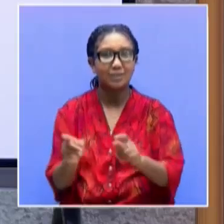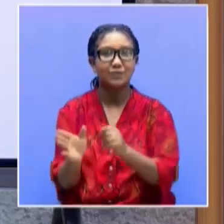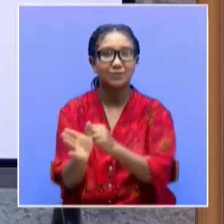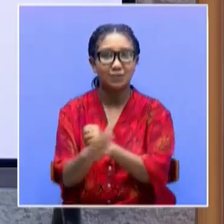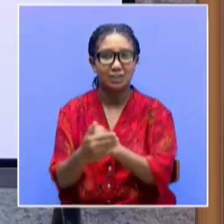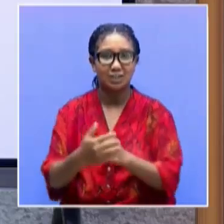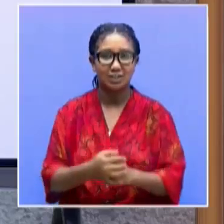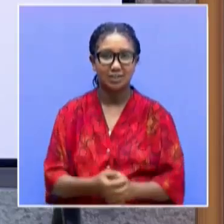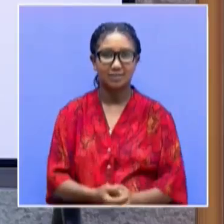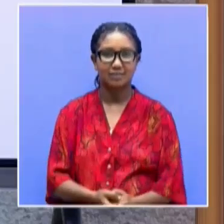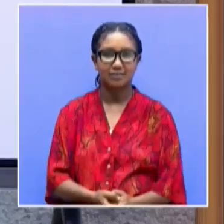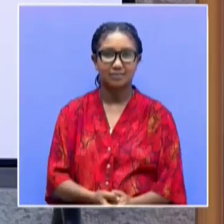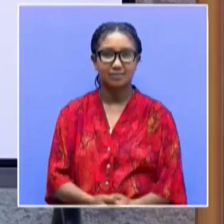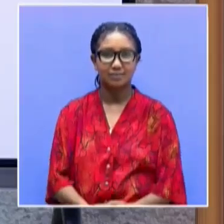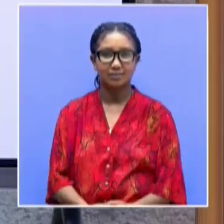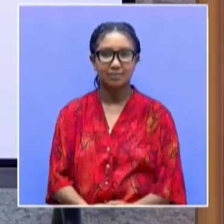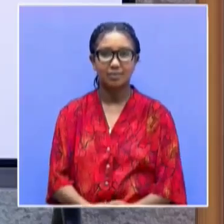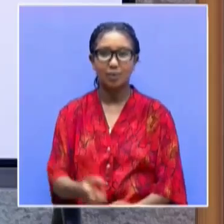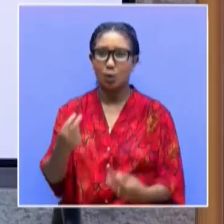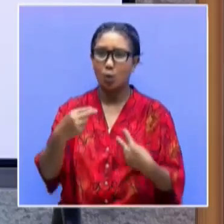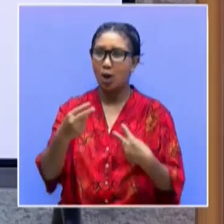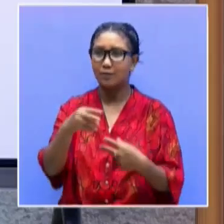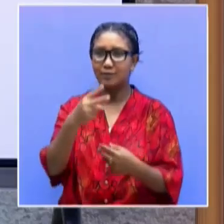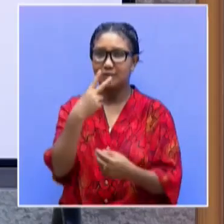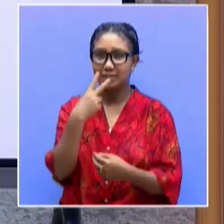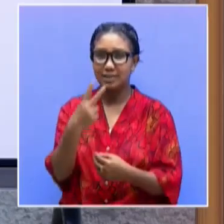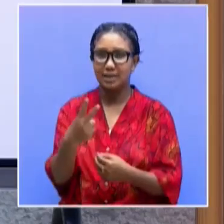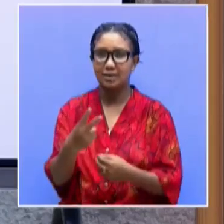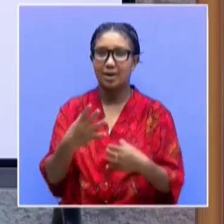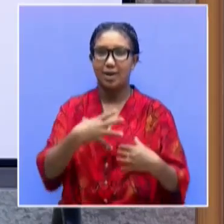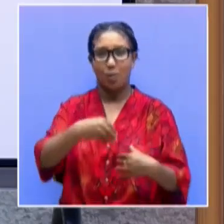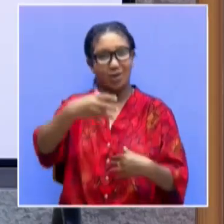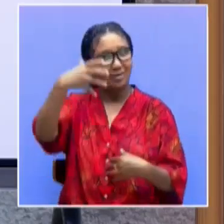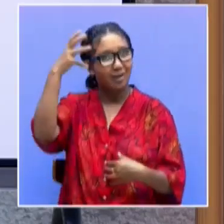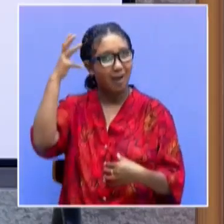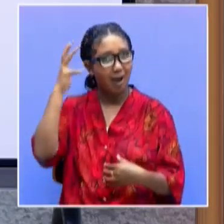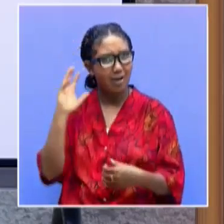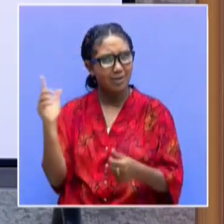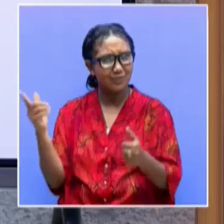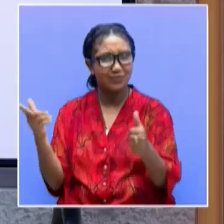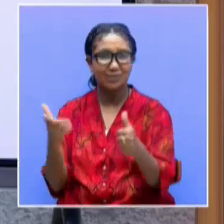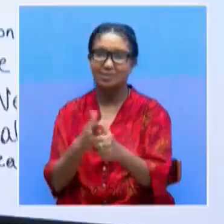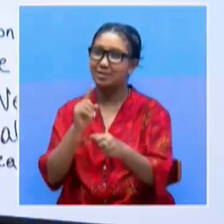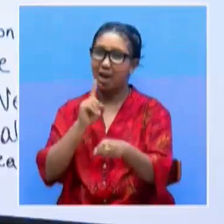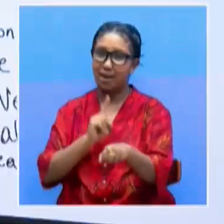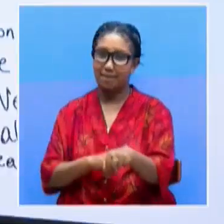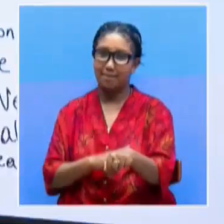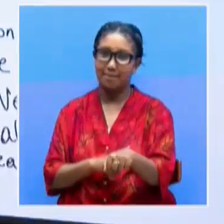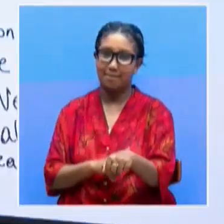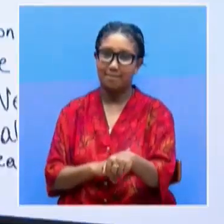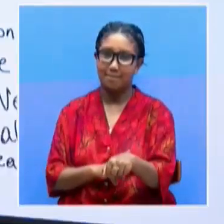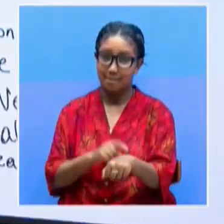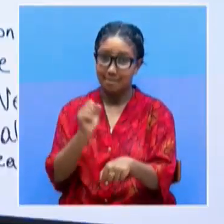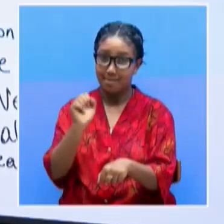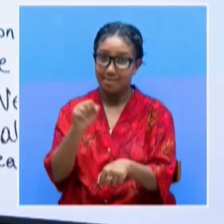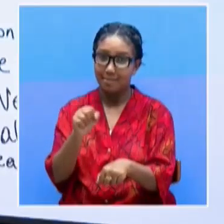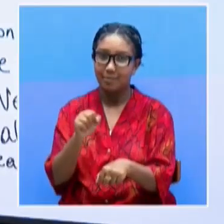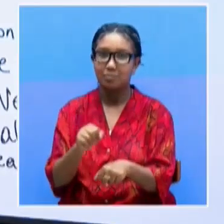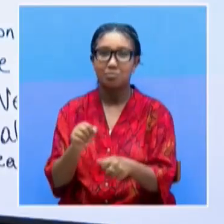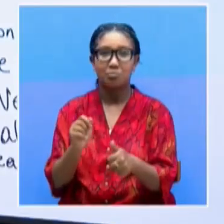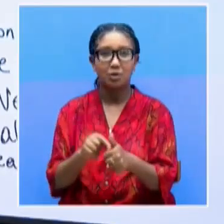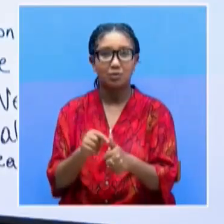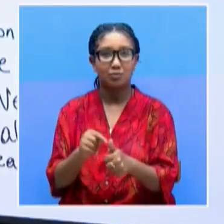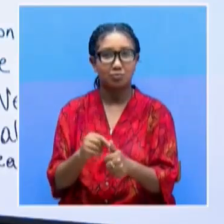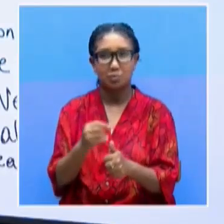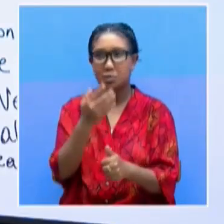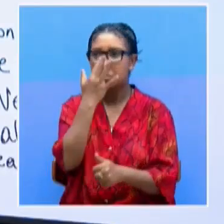fish. We have seen a white lion for the first time, yeah? It is